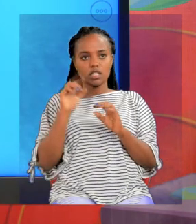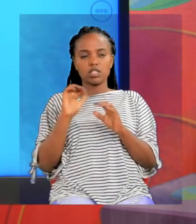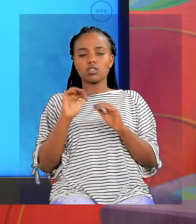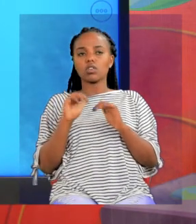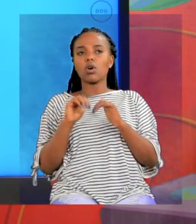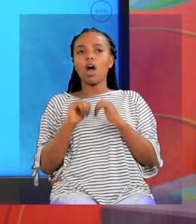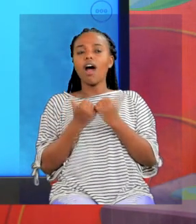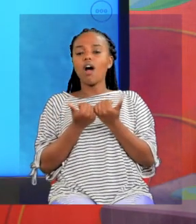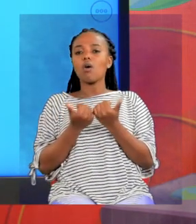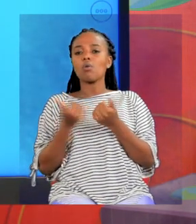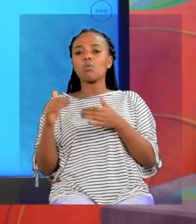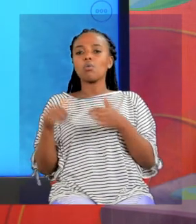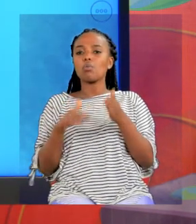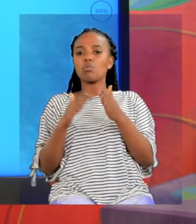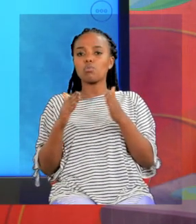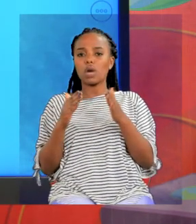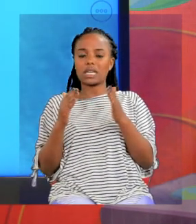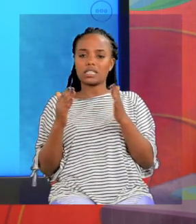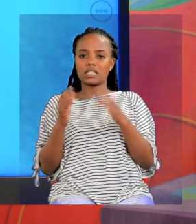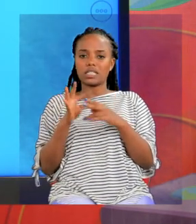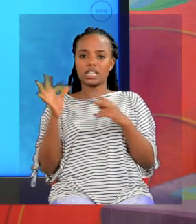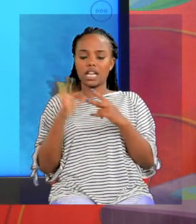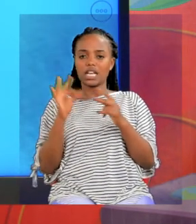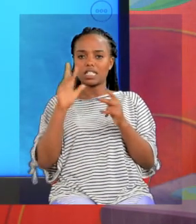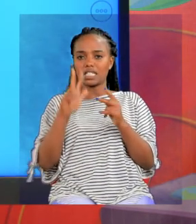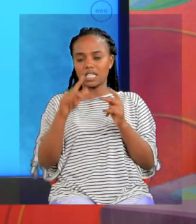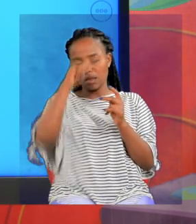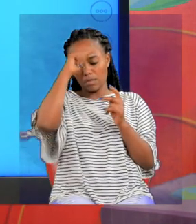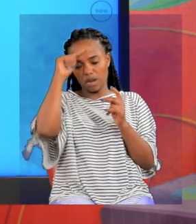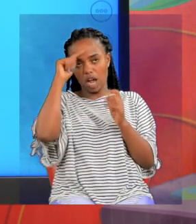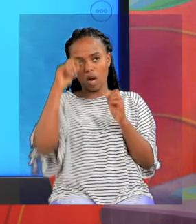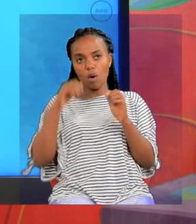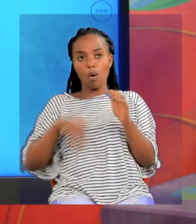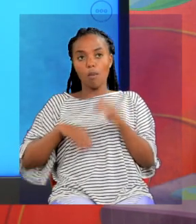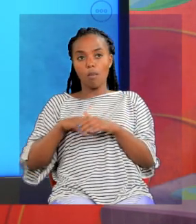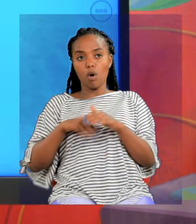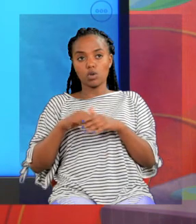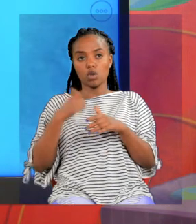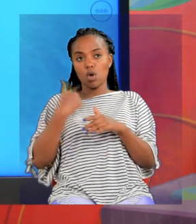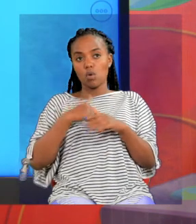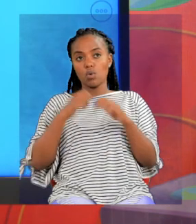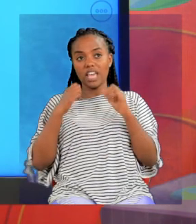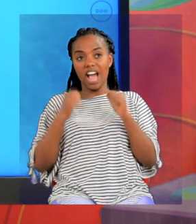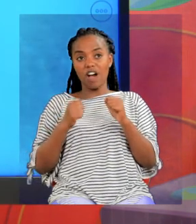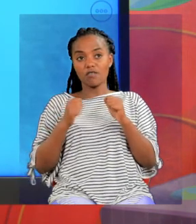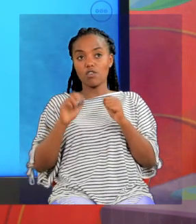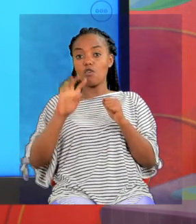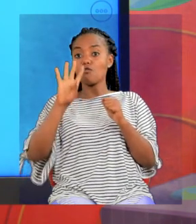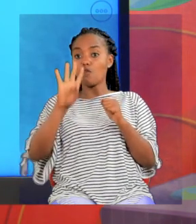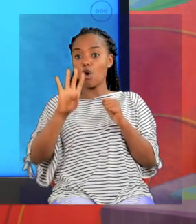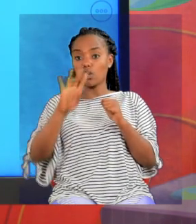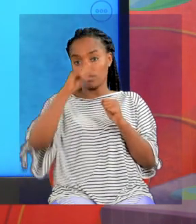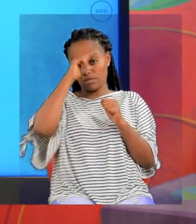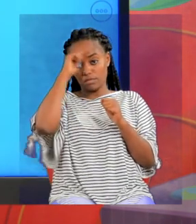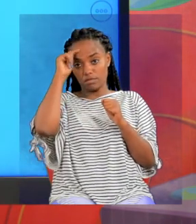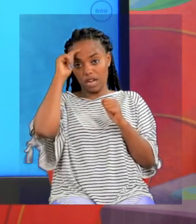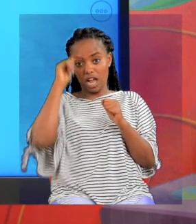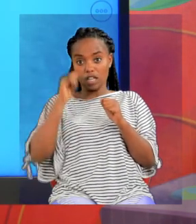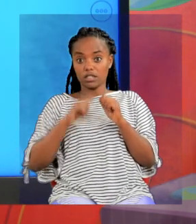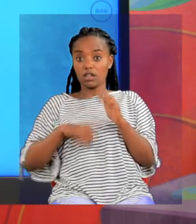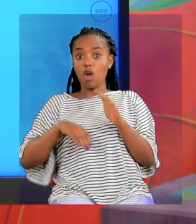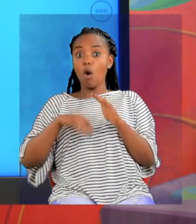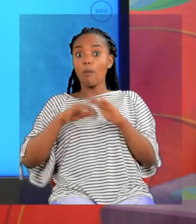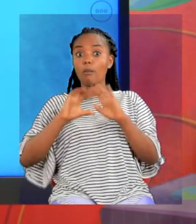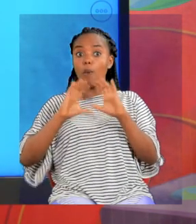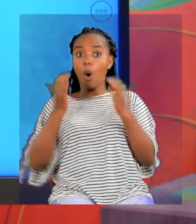we select three black balls? Since we have four black balls, so the number